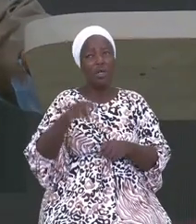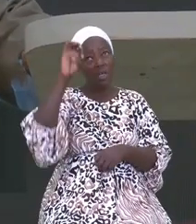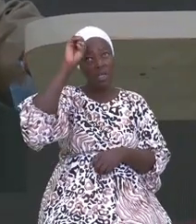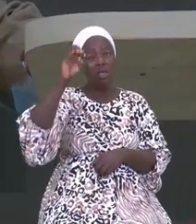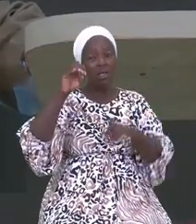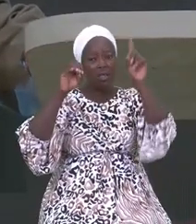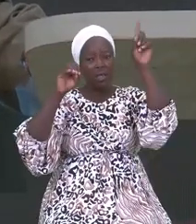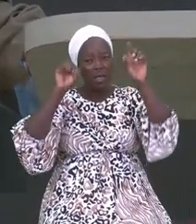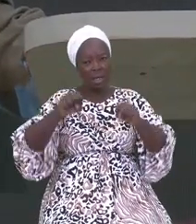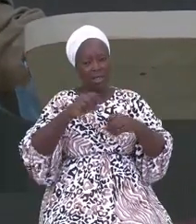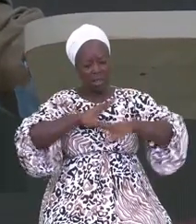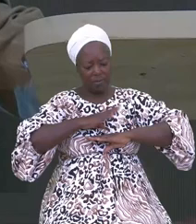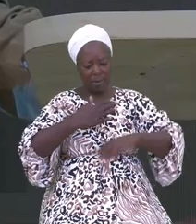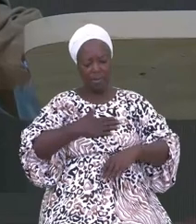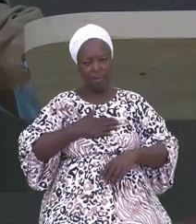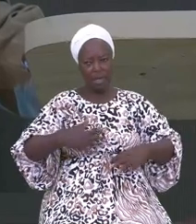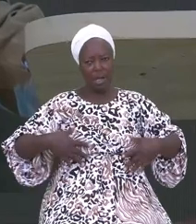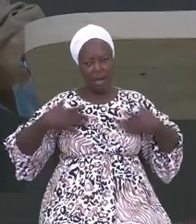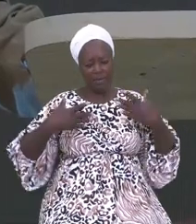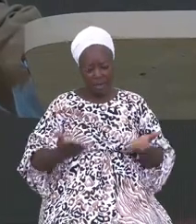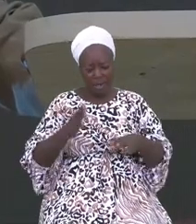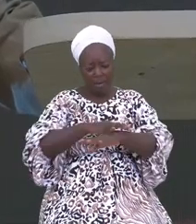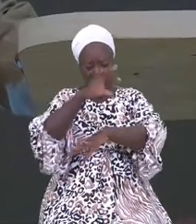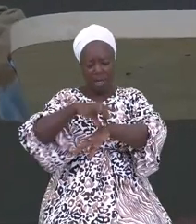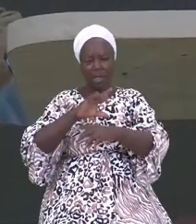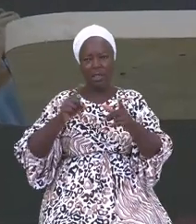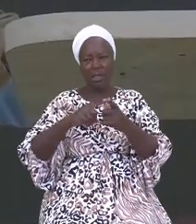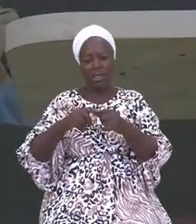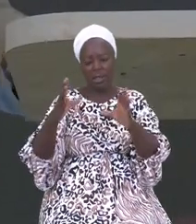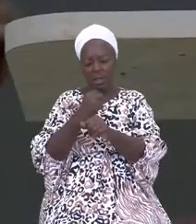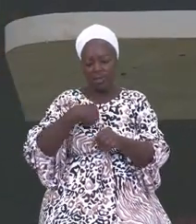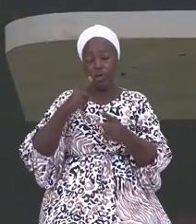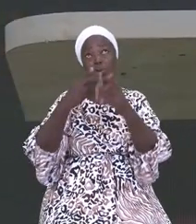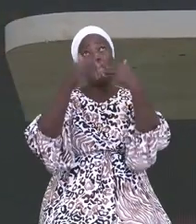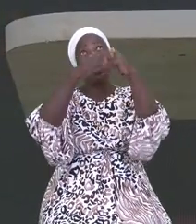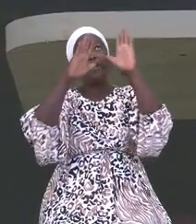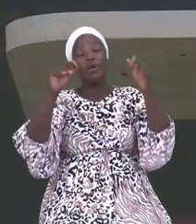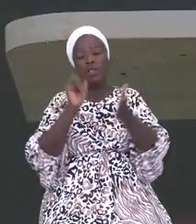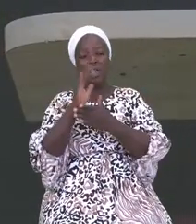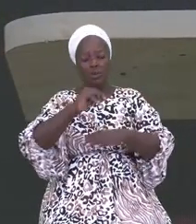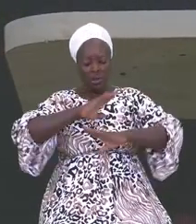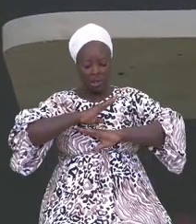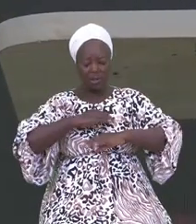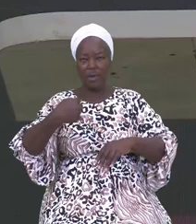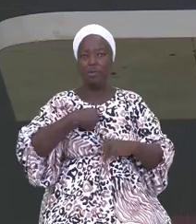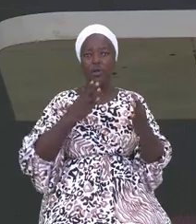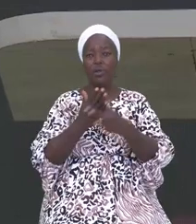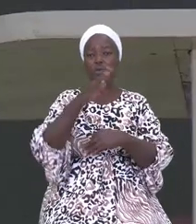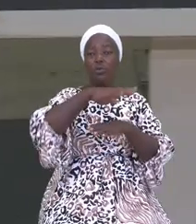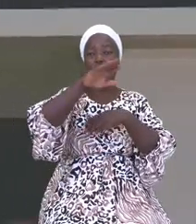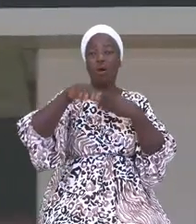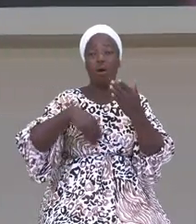life here on earth and then take me to heaven that will satisfy me